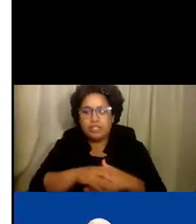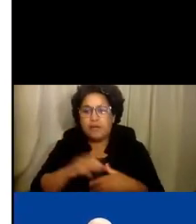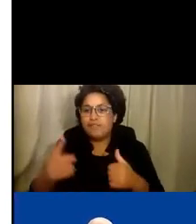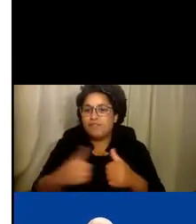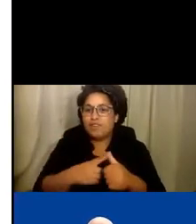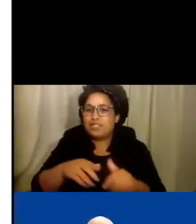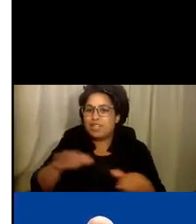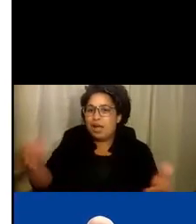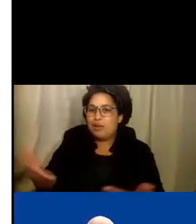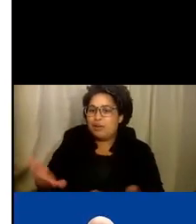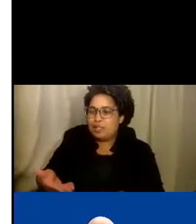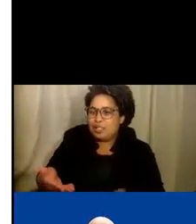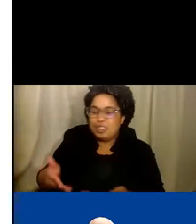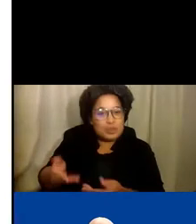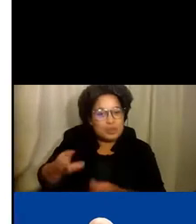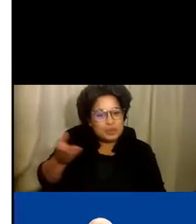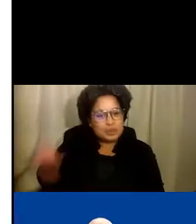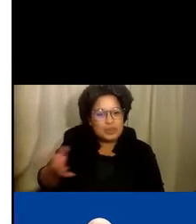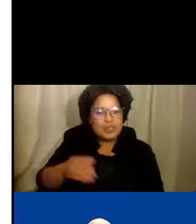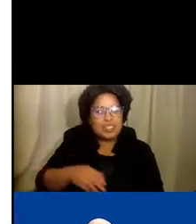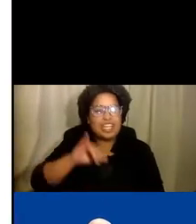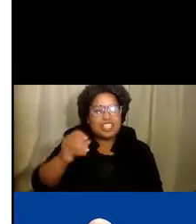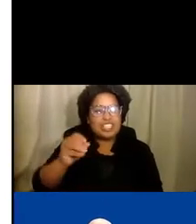Jennifer Holk and kick it over to you to start the program.